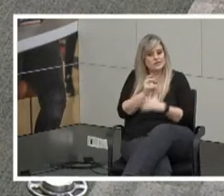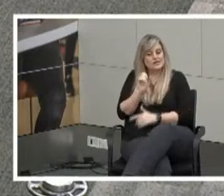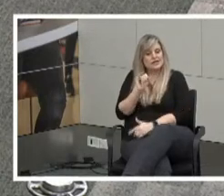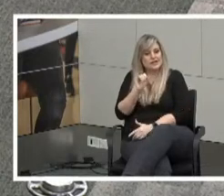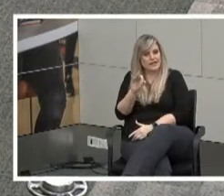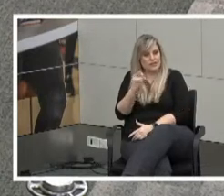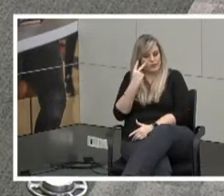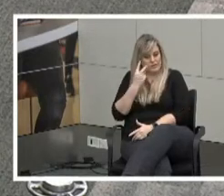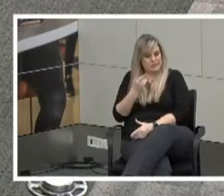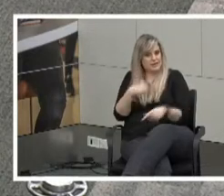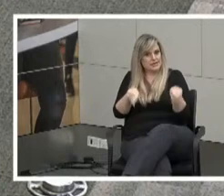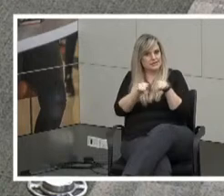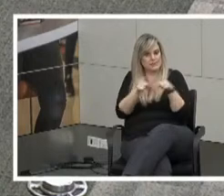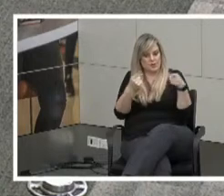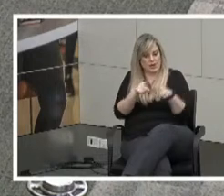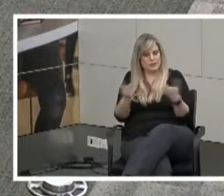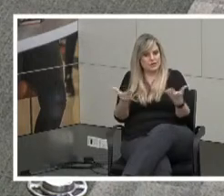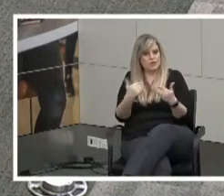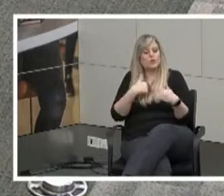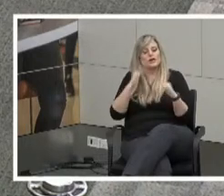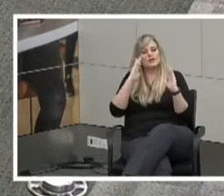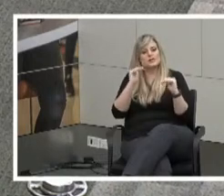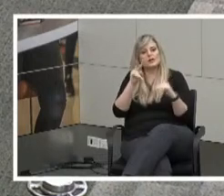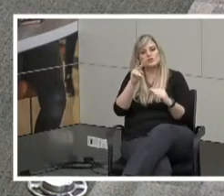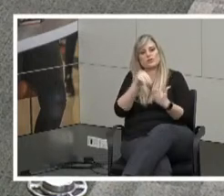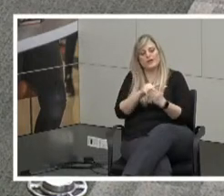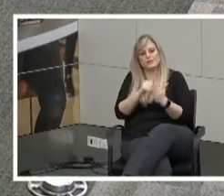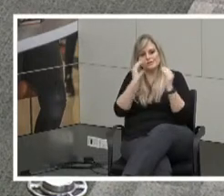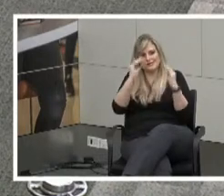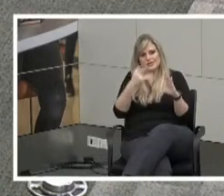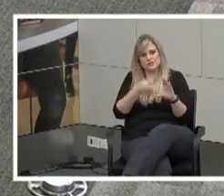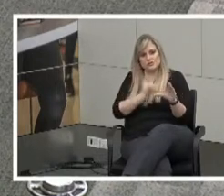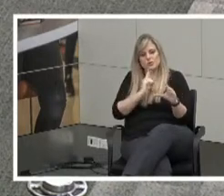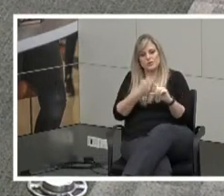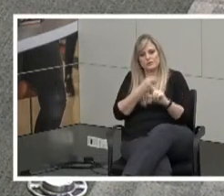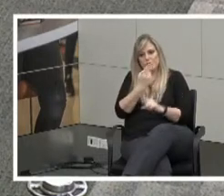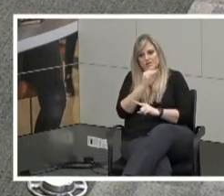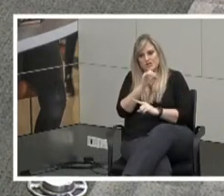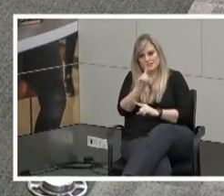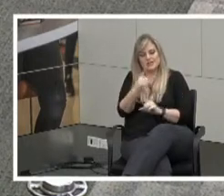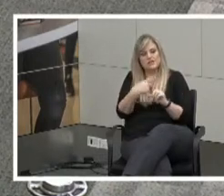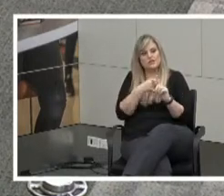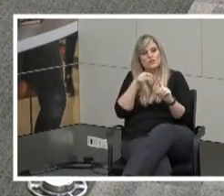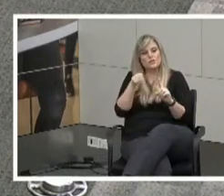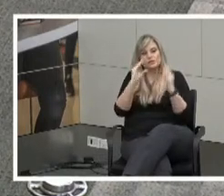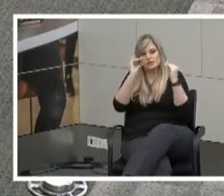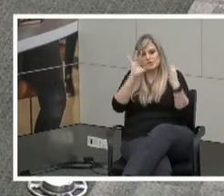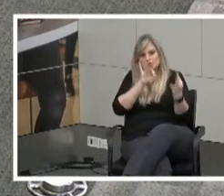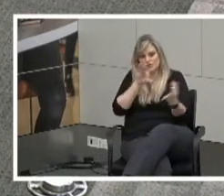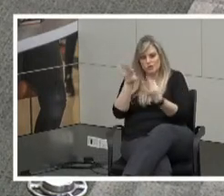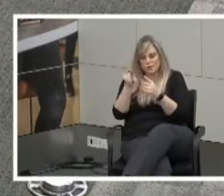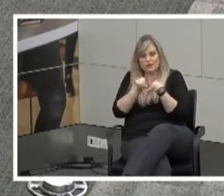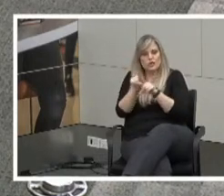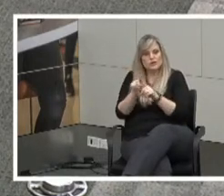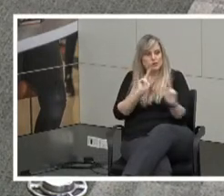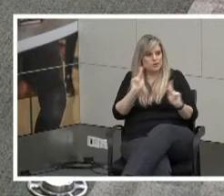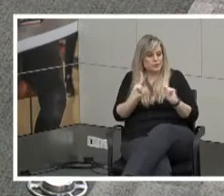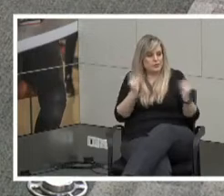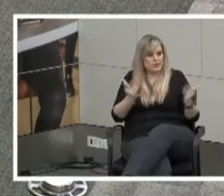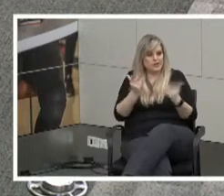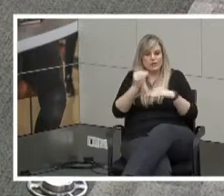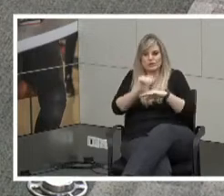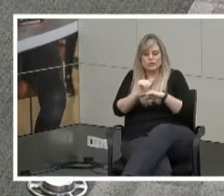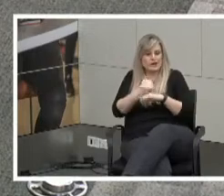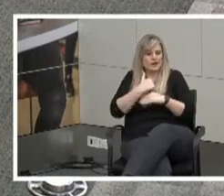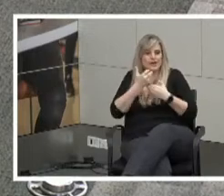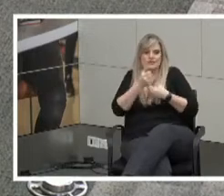2,000 teachers to leave HISD based on this teacher's feedback and those are the voices we've heard here tonight I have no trust in